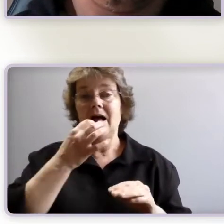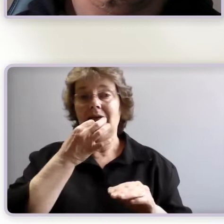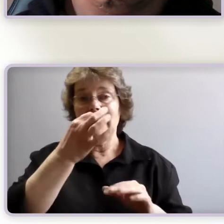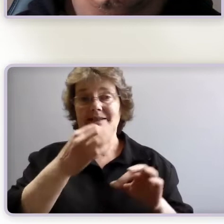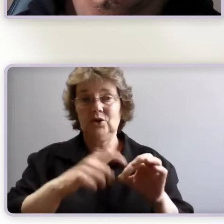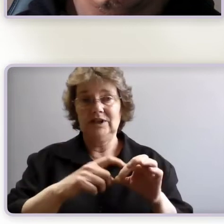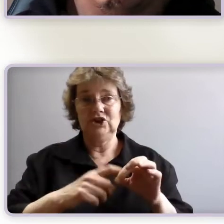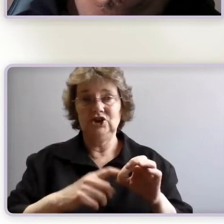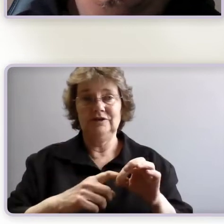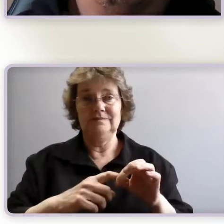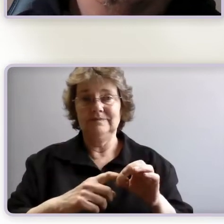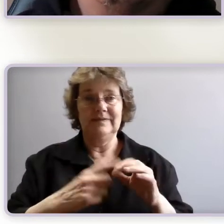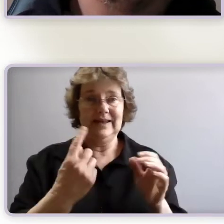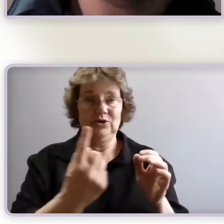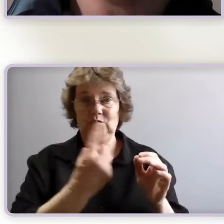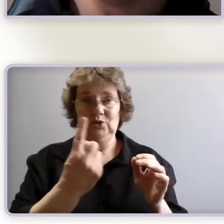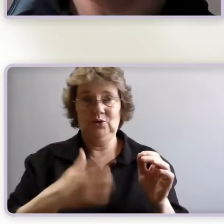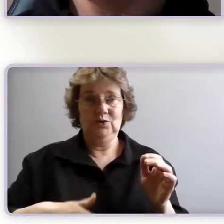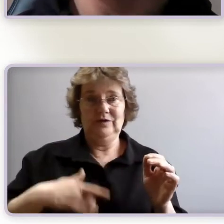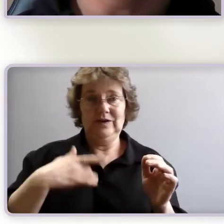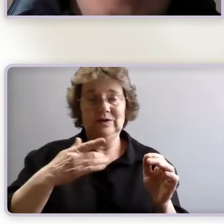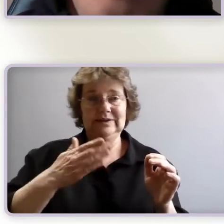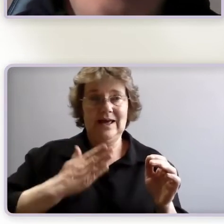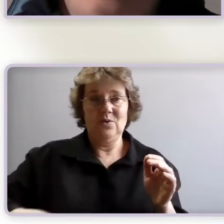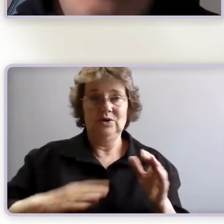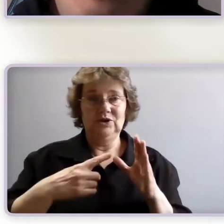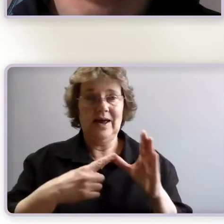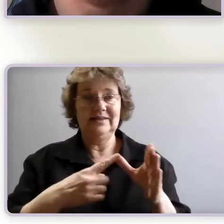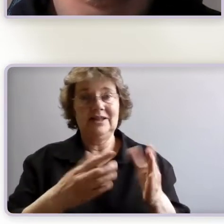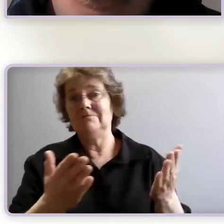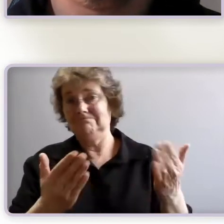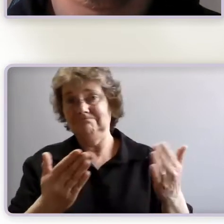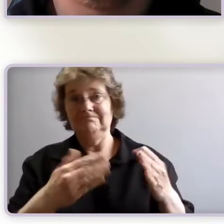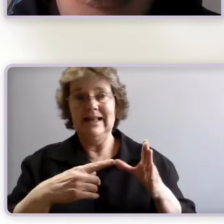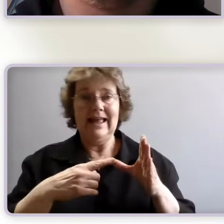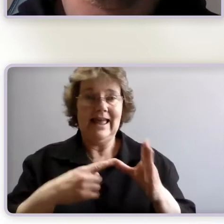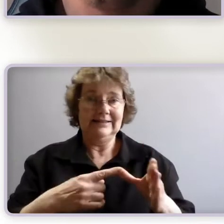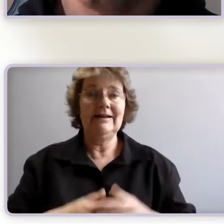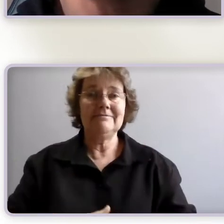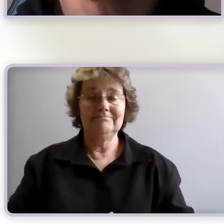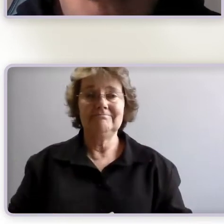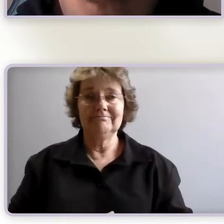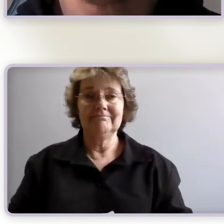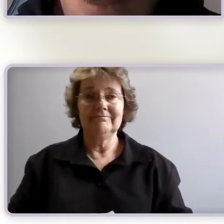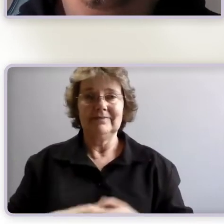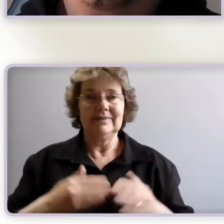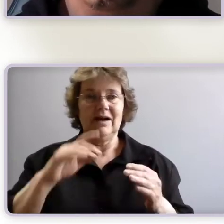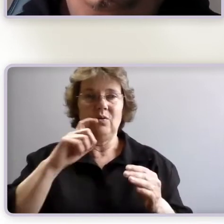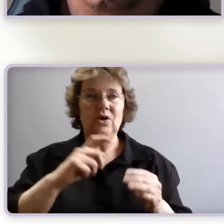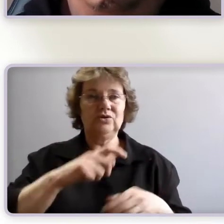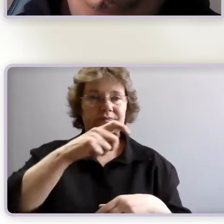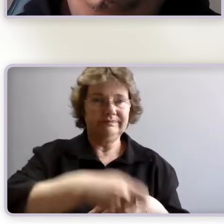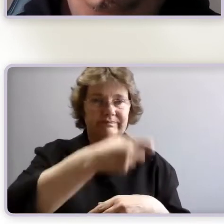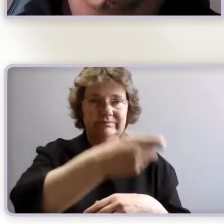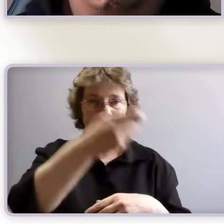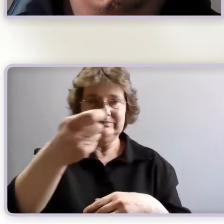feels like they want to answer can just jump in and have a go at answering rather than going around again. I think